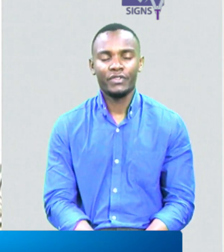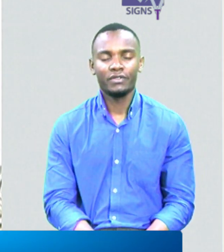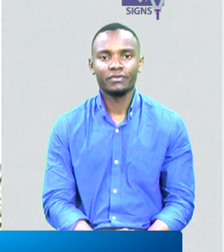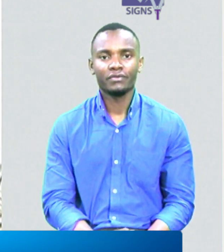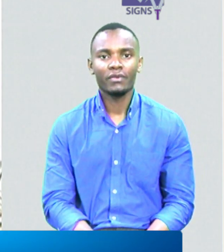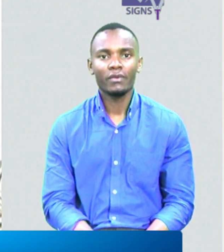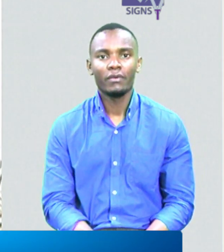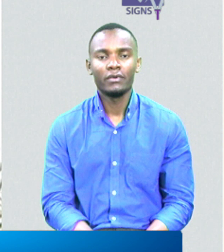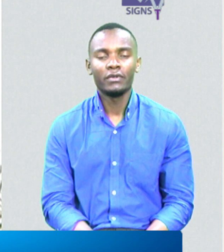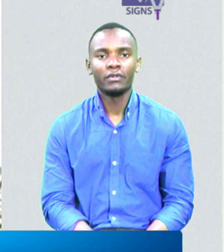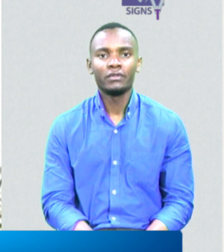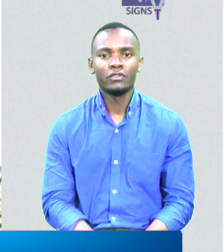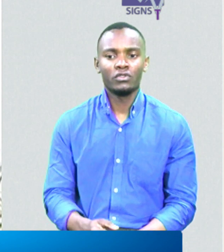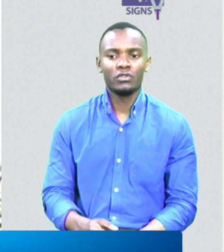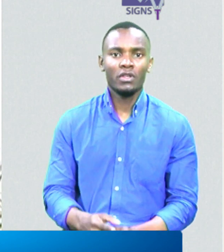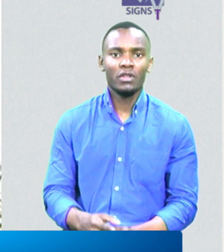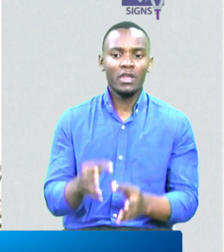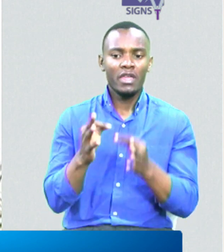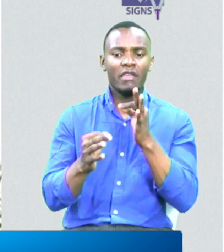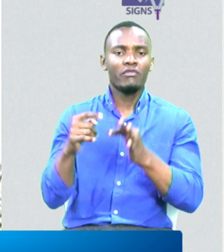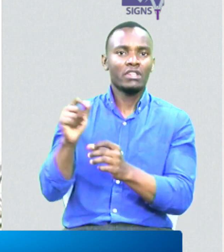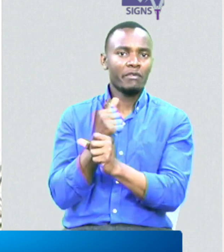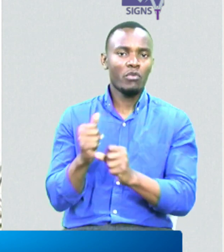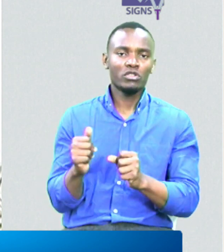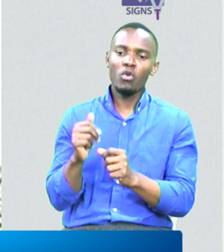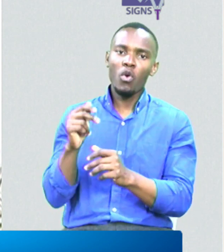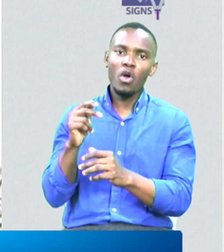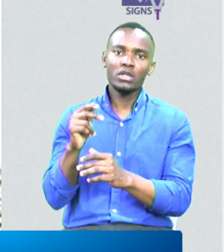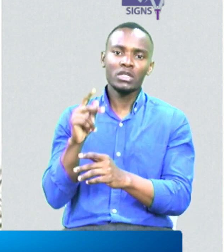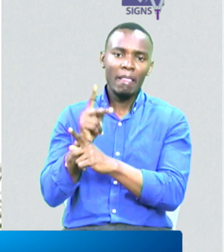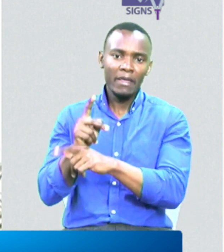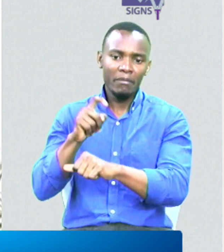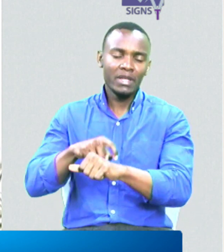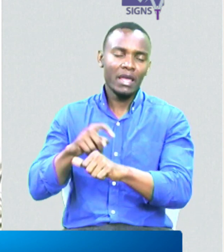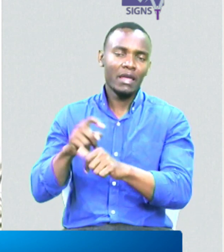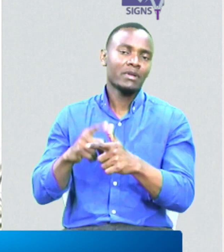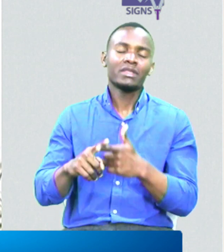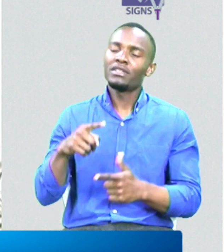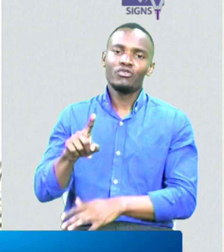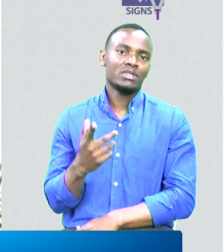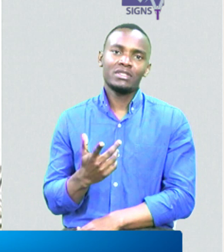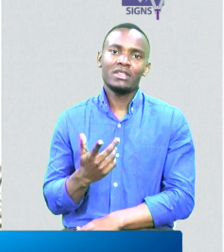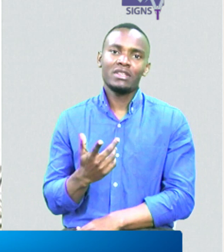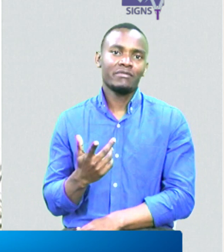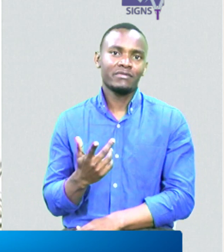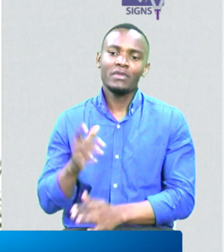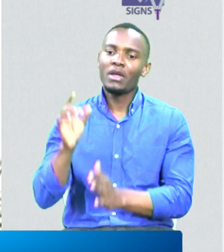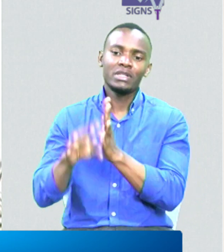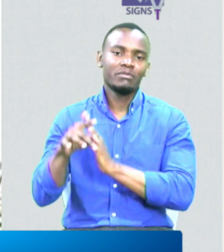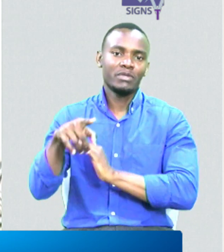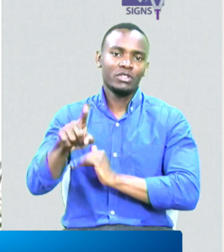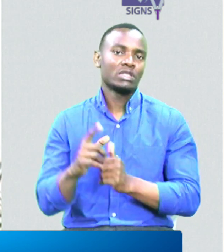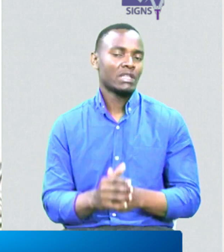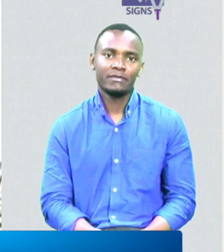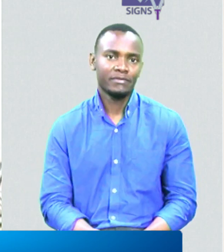and agencies in serving Kenyans. If you cannot keep time with your